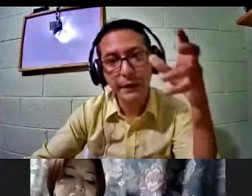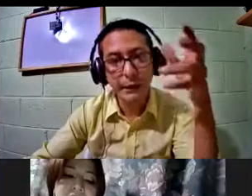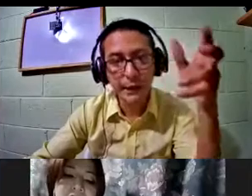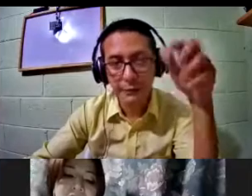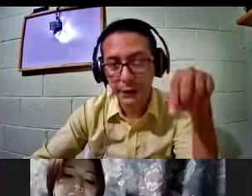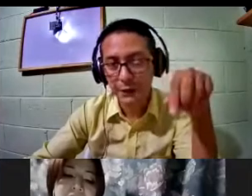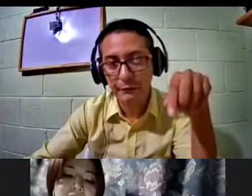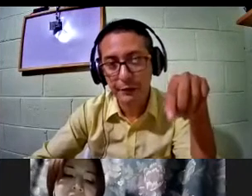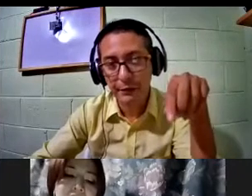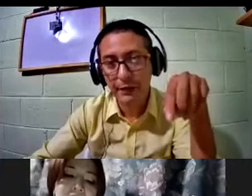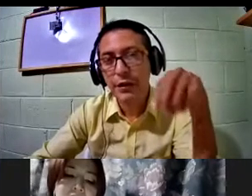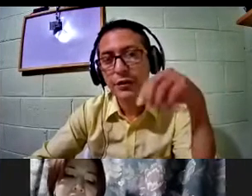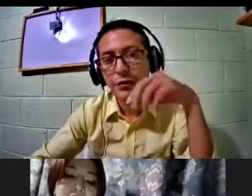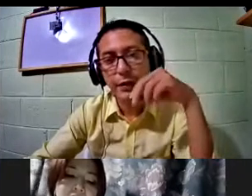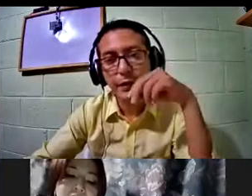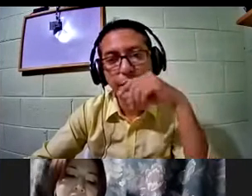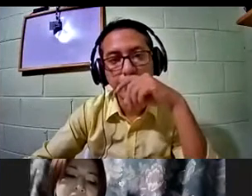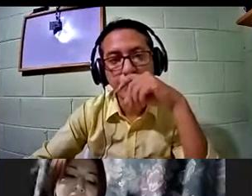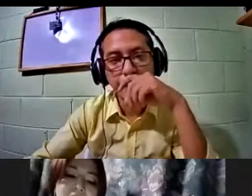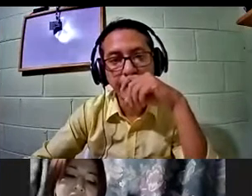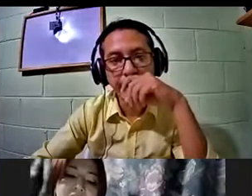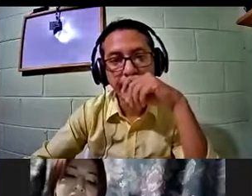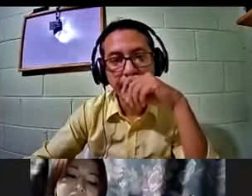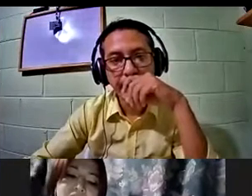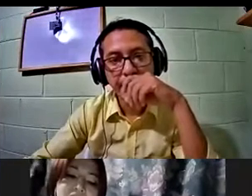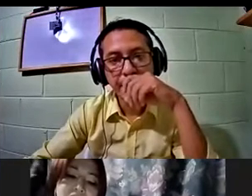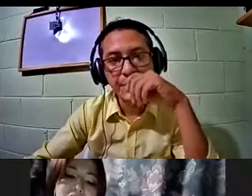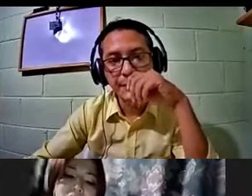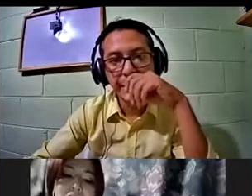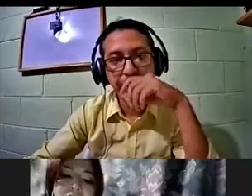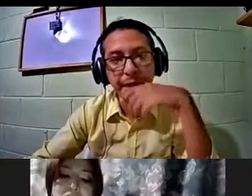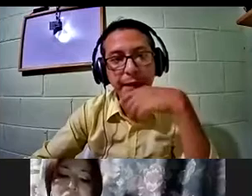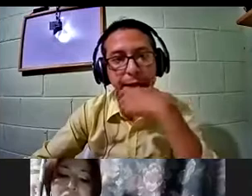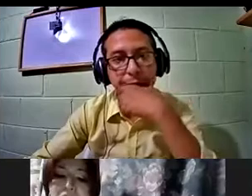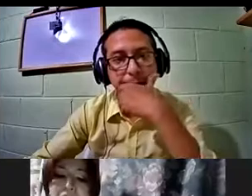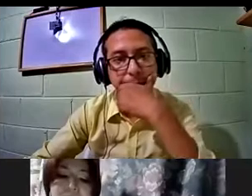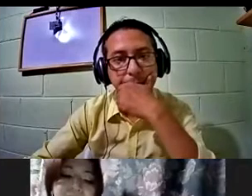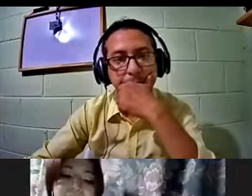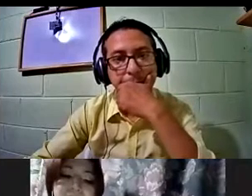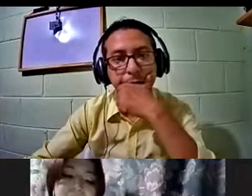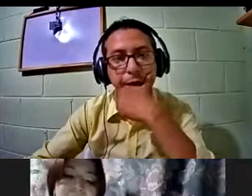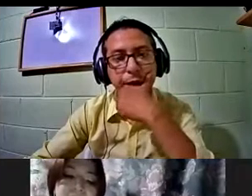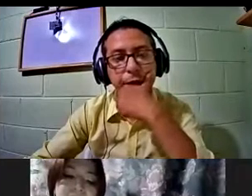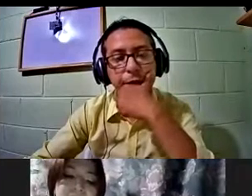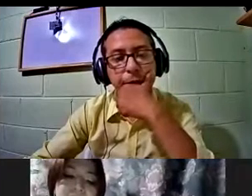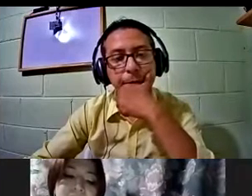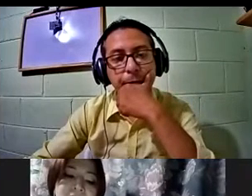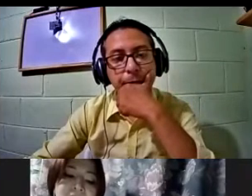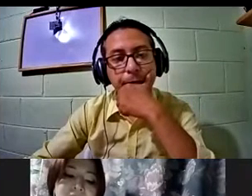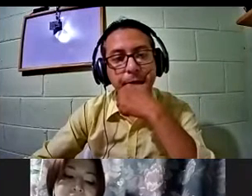of the grammar explanation from the book. So we are going to do it fast. Let me just recreate the